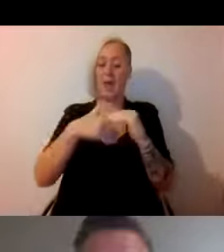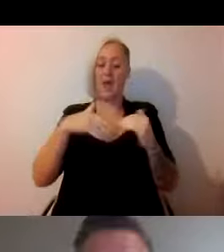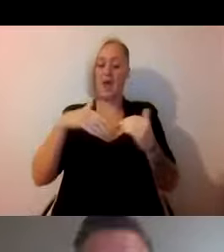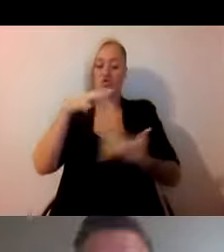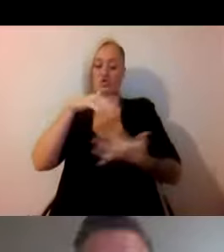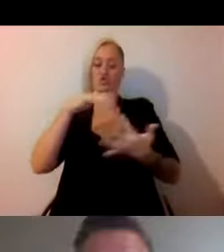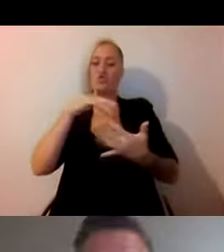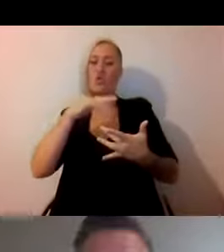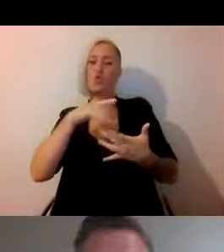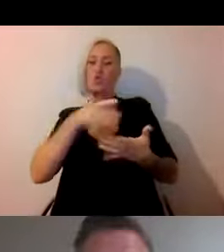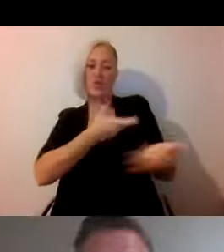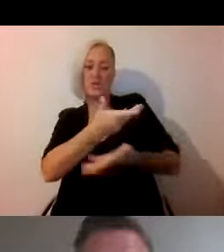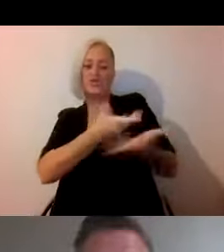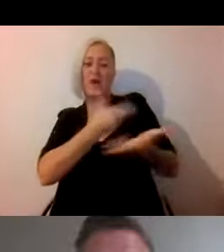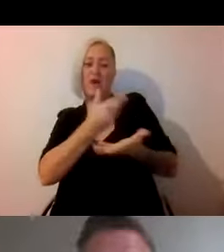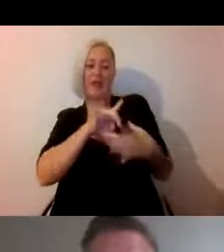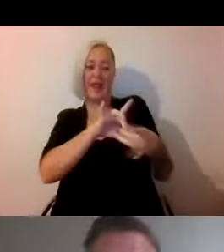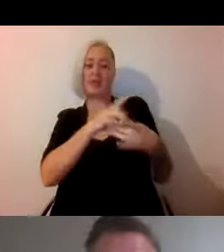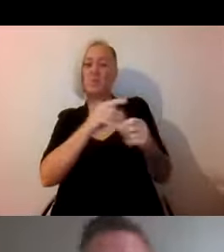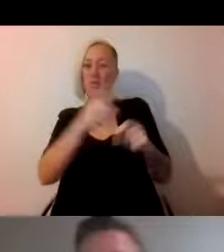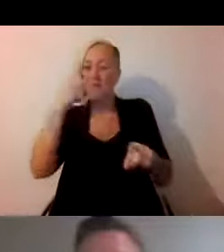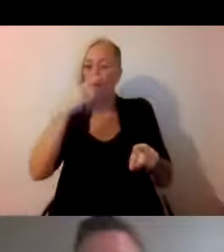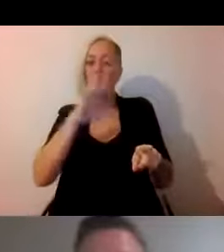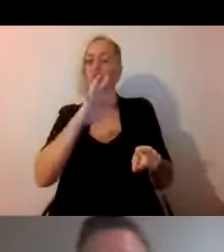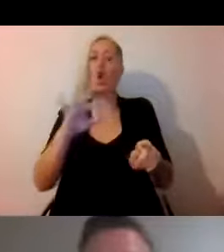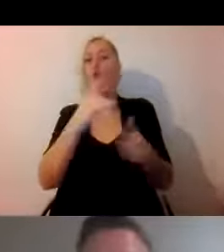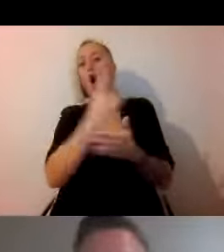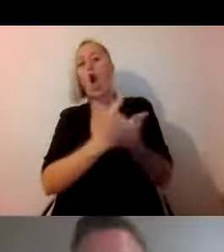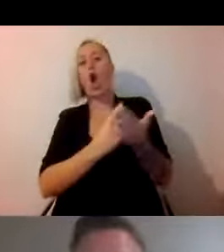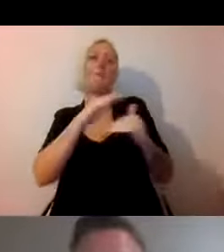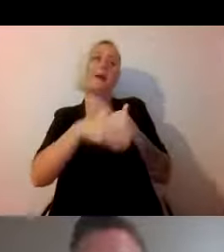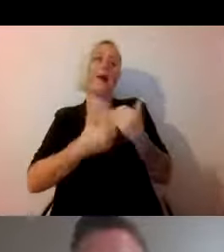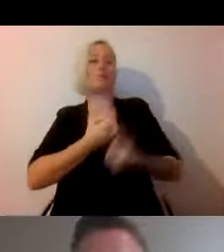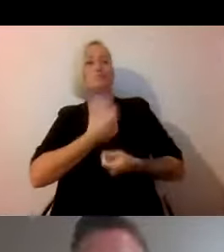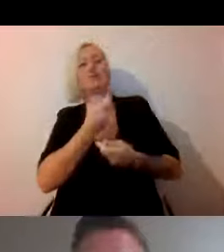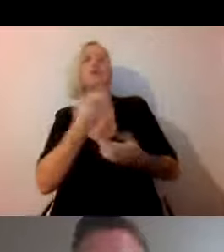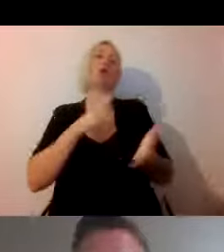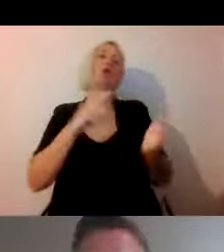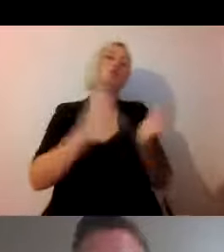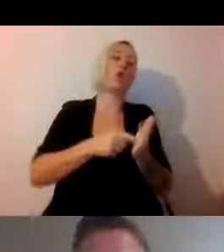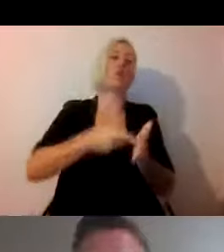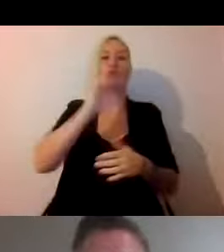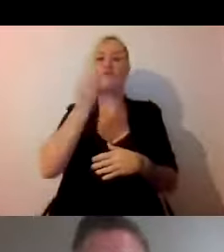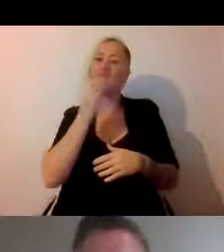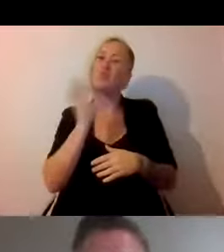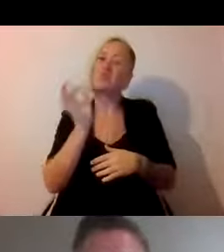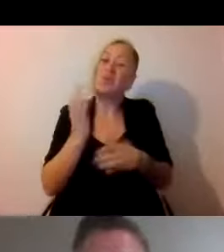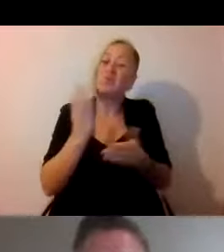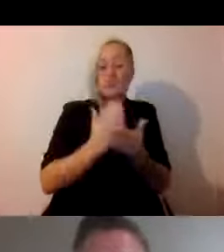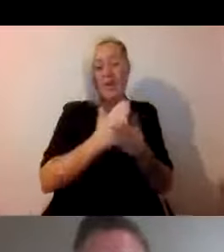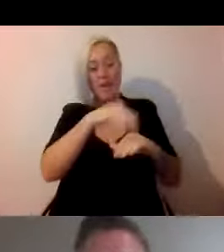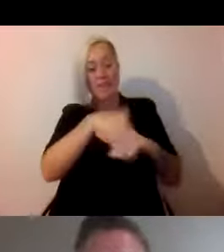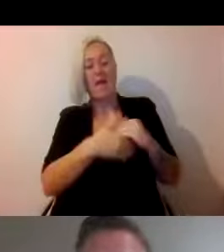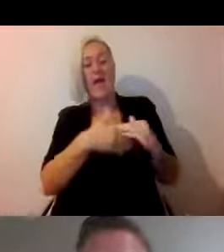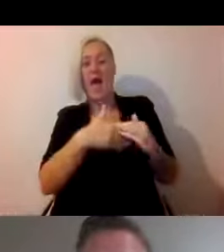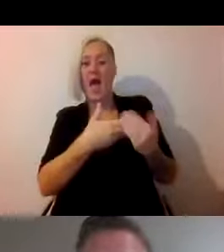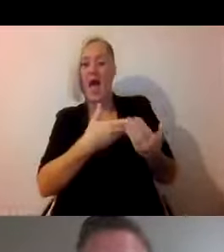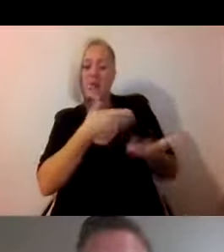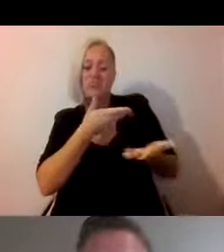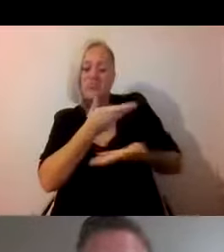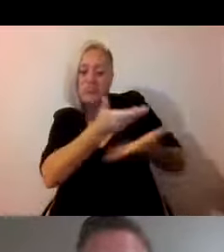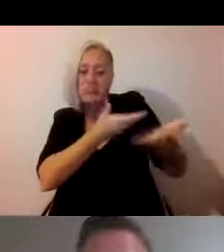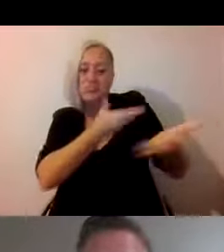people, and how it's not just about, you know, expressing like a basic request or a basic need. I think that's a really valuable thing for us all to